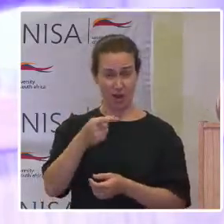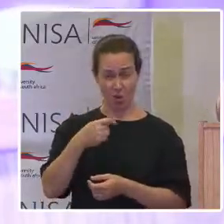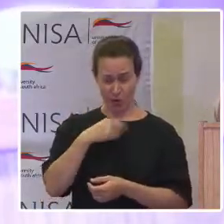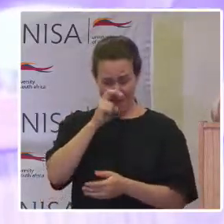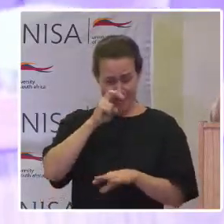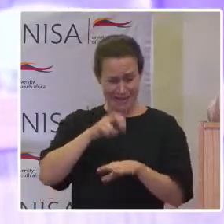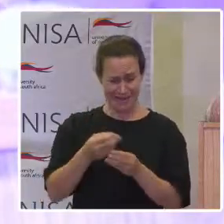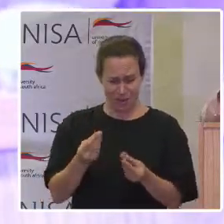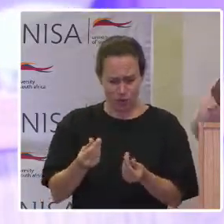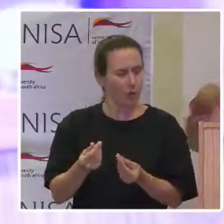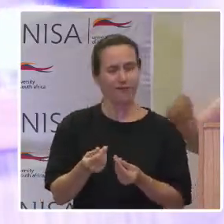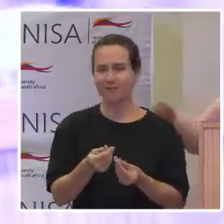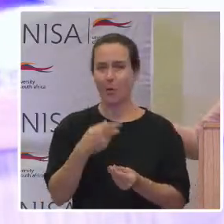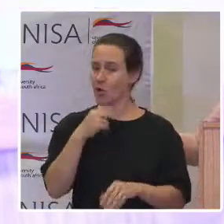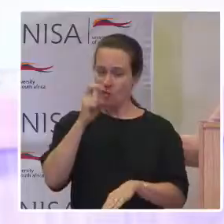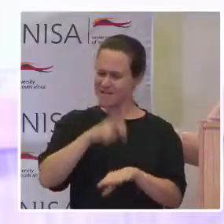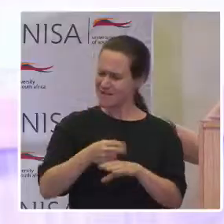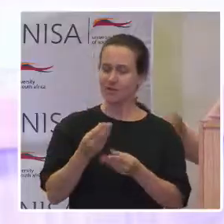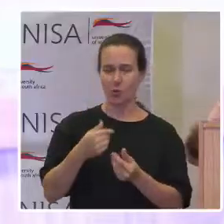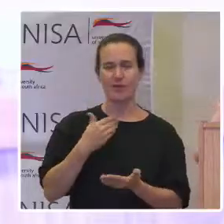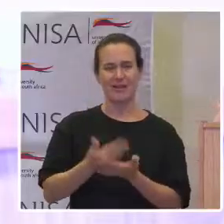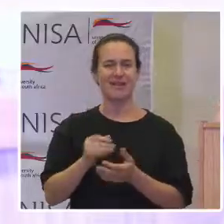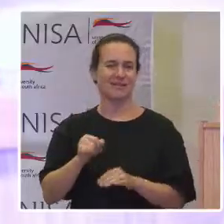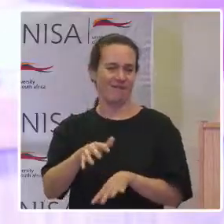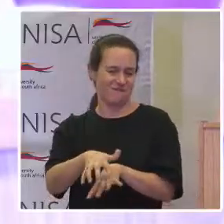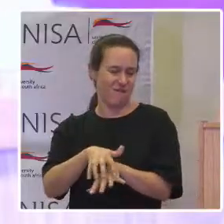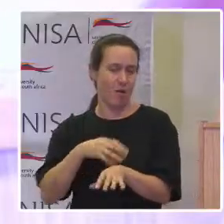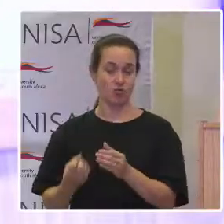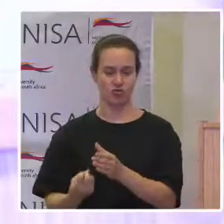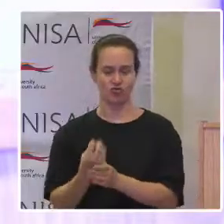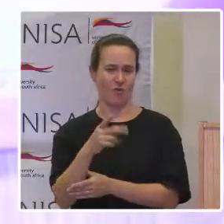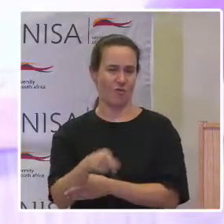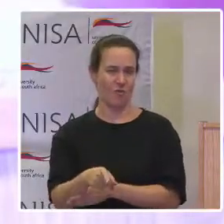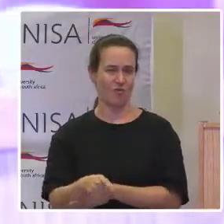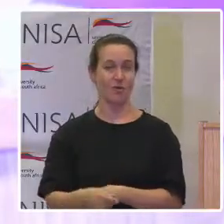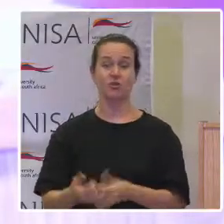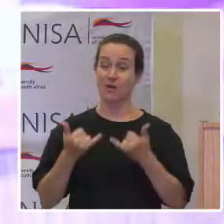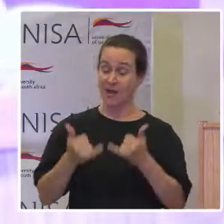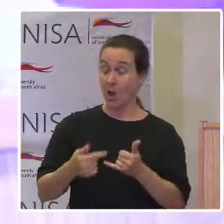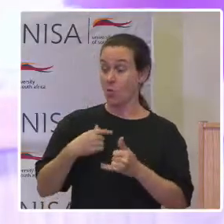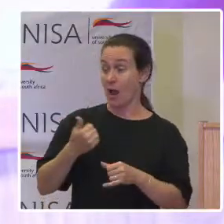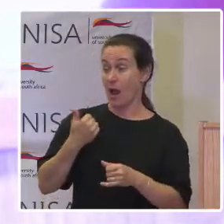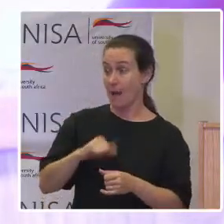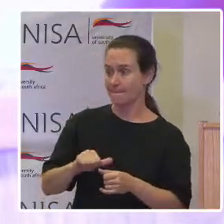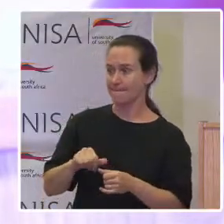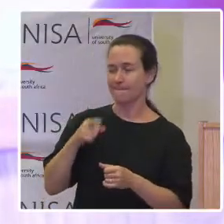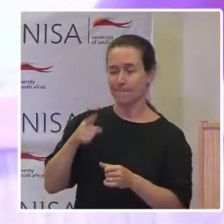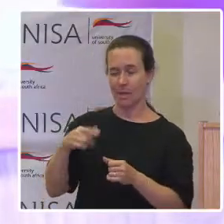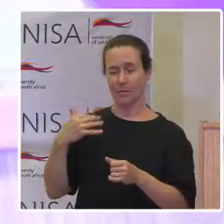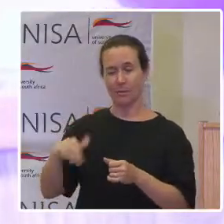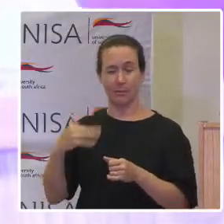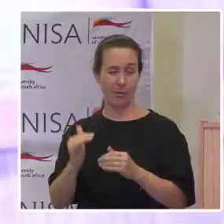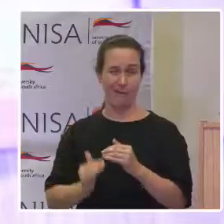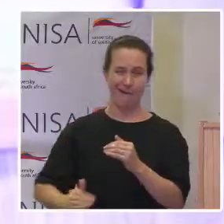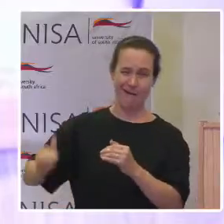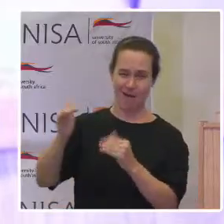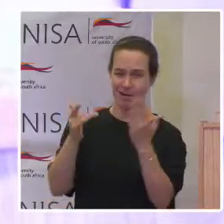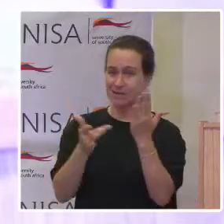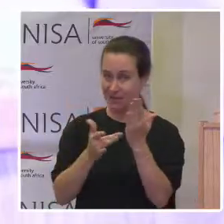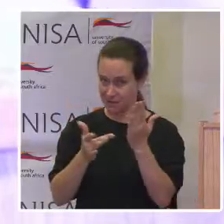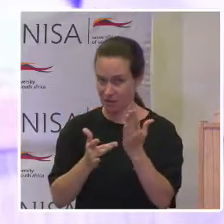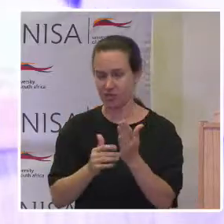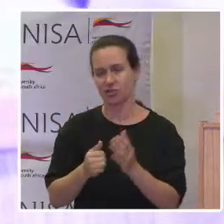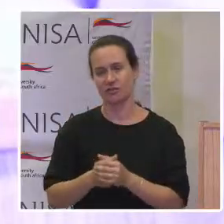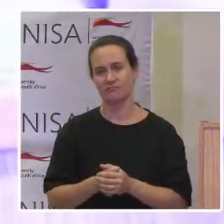soil for us to be farming here. But then we are here to tap into high tech. So those are the things that you